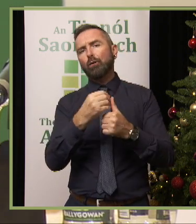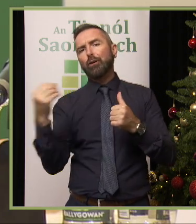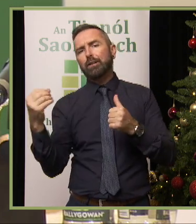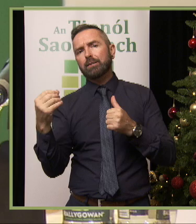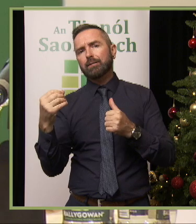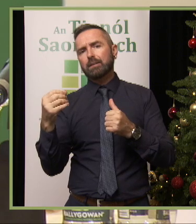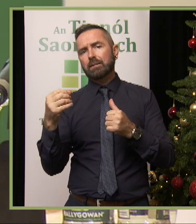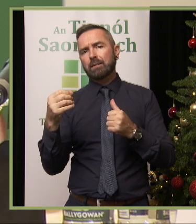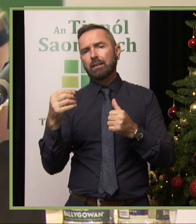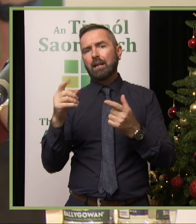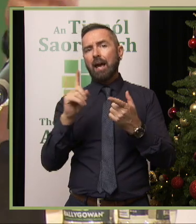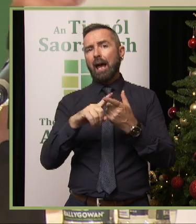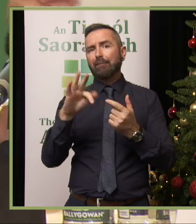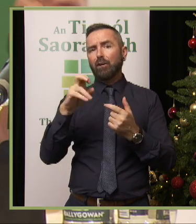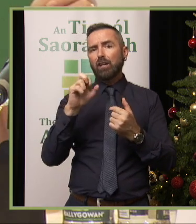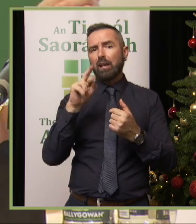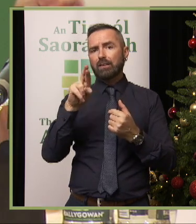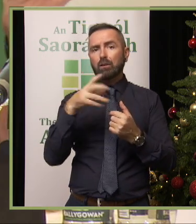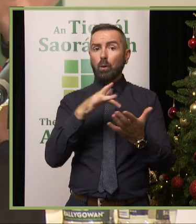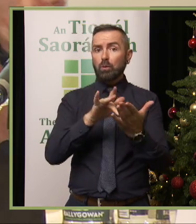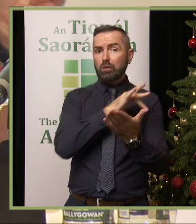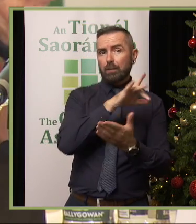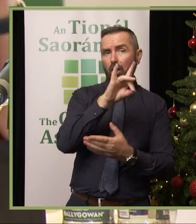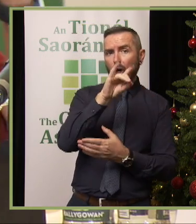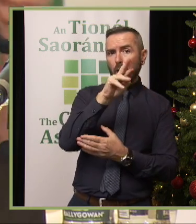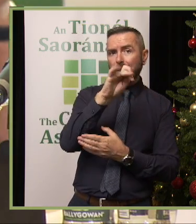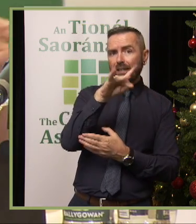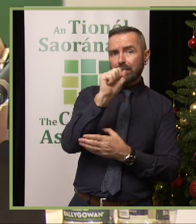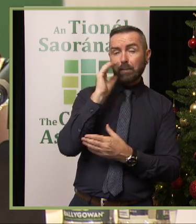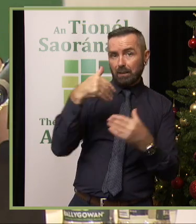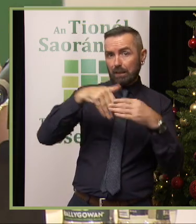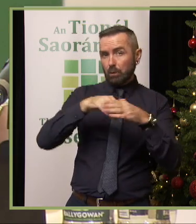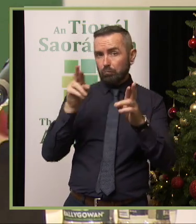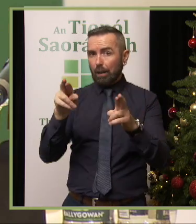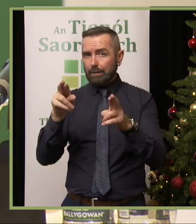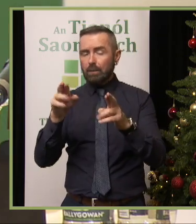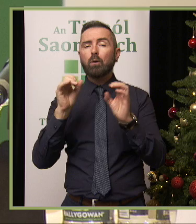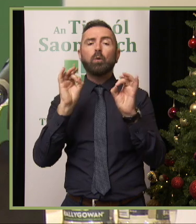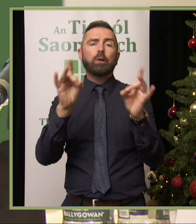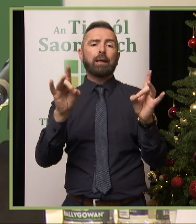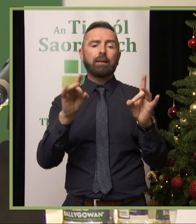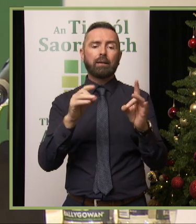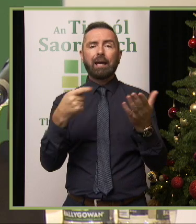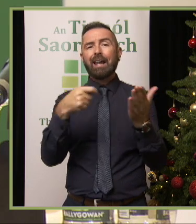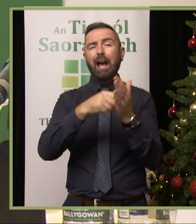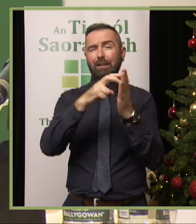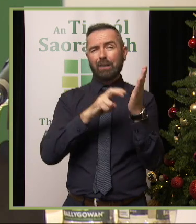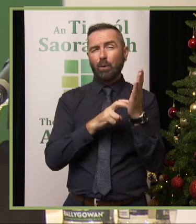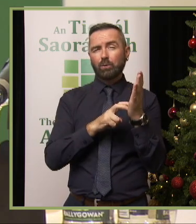chemical pesticides and fertilisers. We're taking out herbicides because pesticides includes herbicides. We can put that in a note